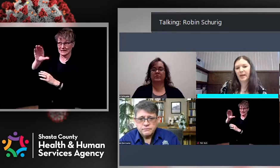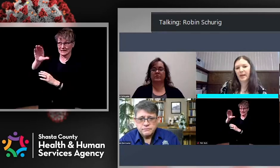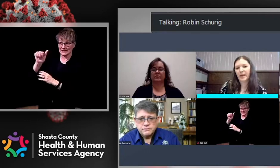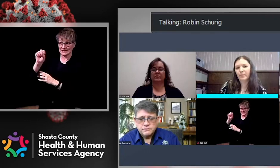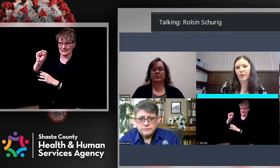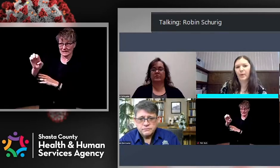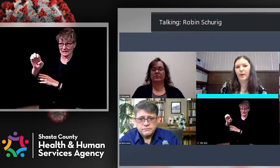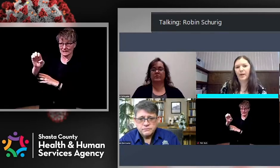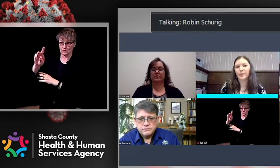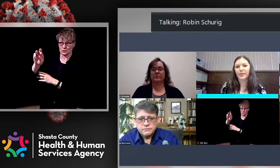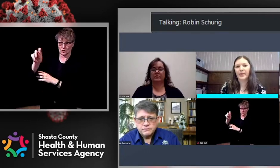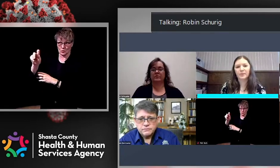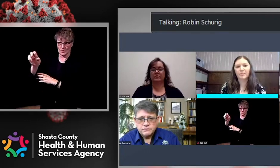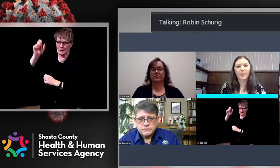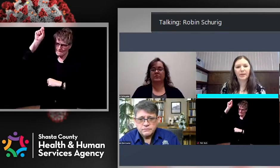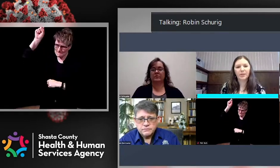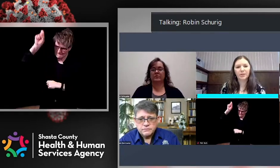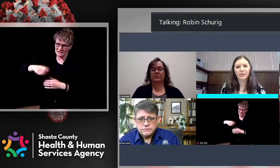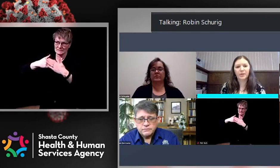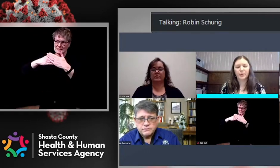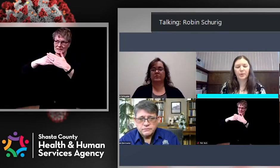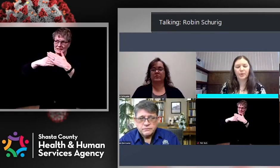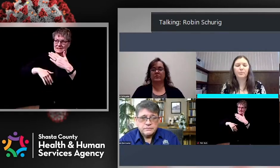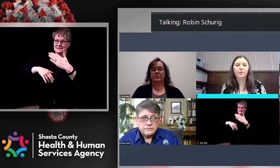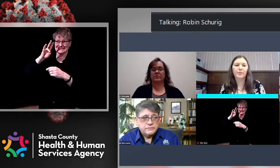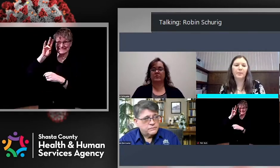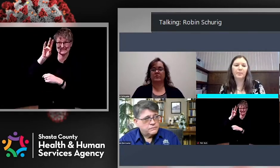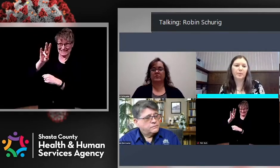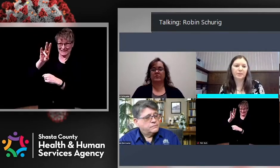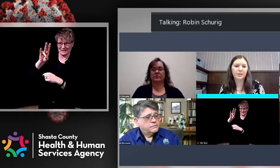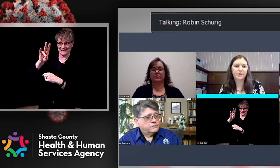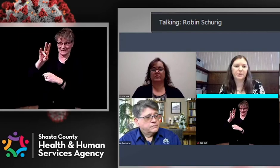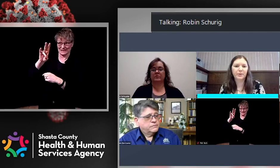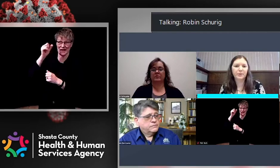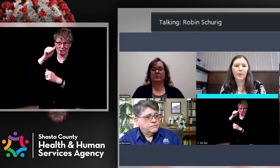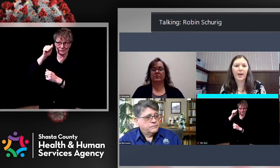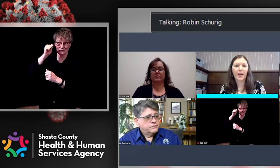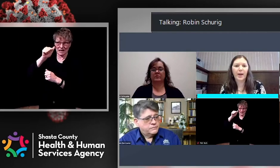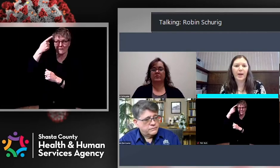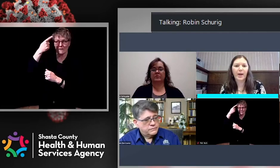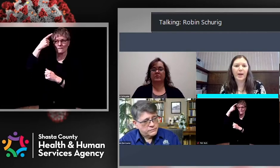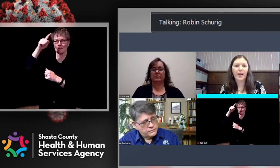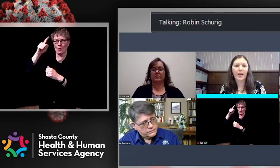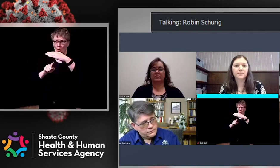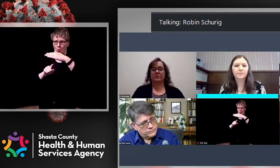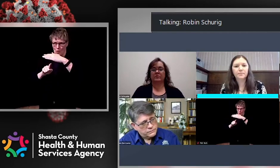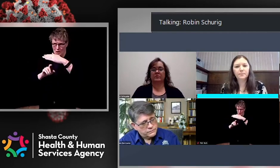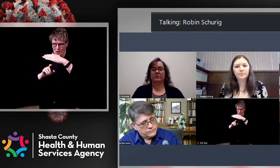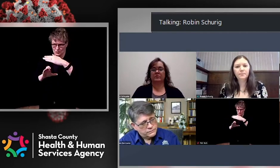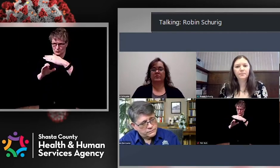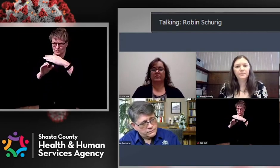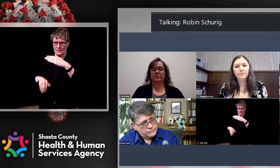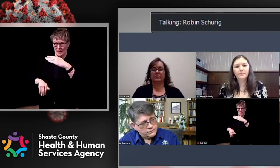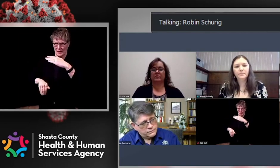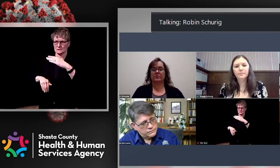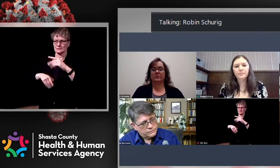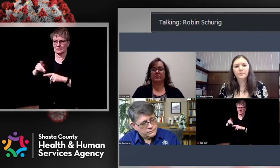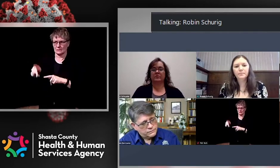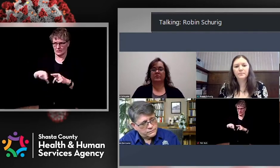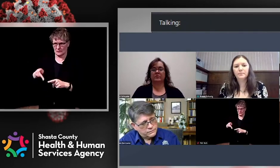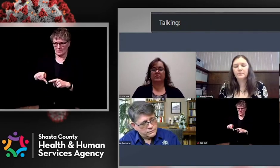cases per day per 100,000 population in order to move from the purple tier down to the red.